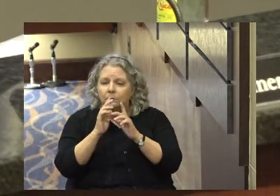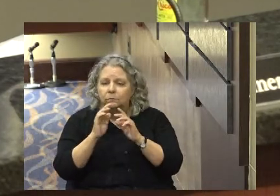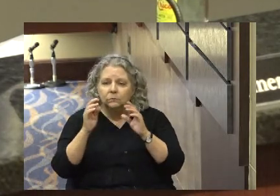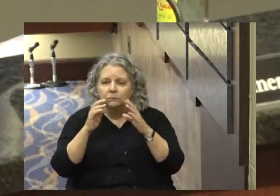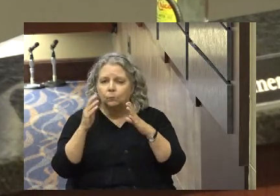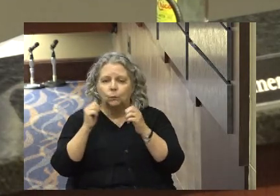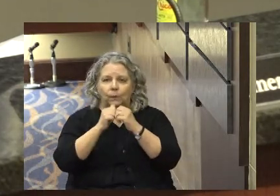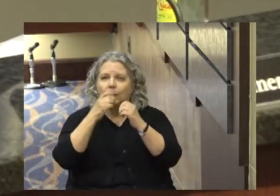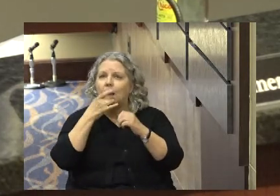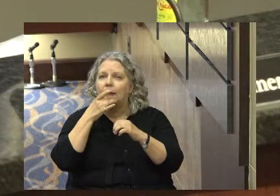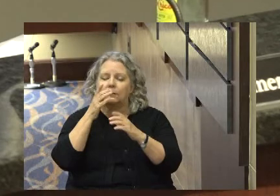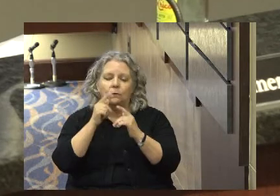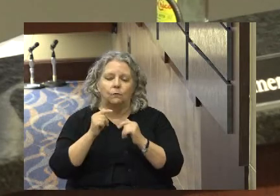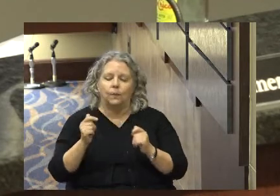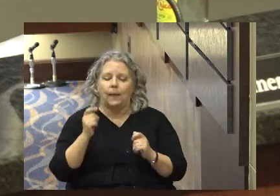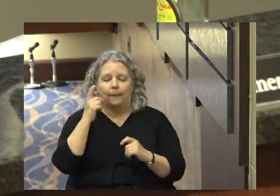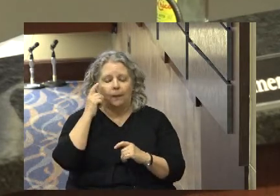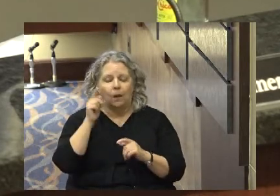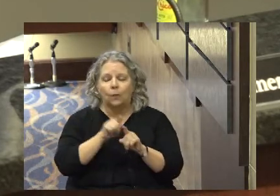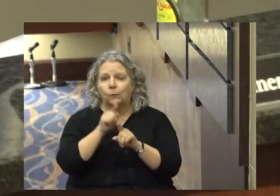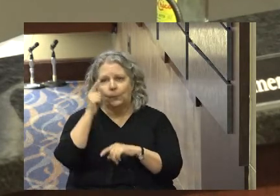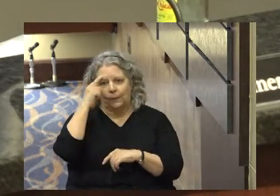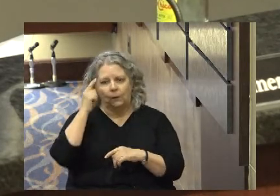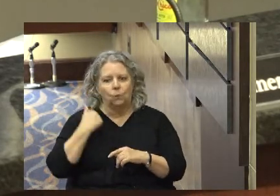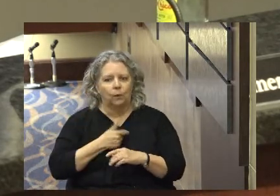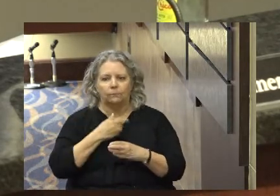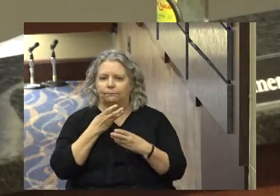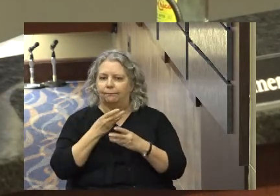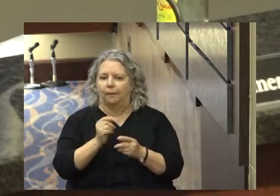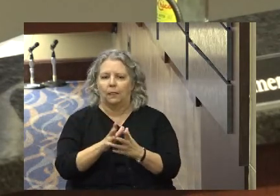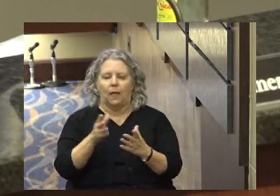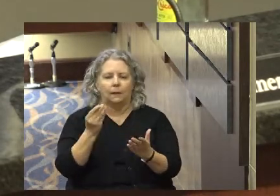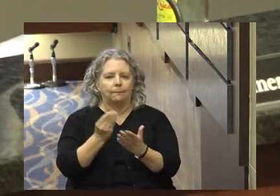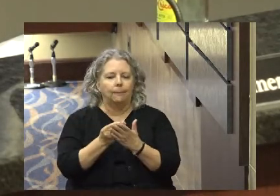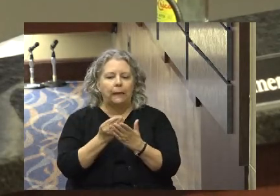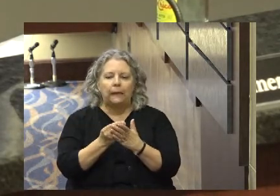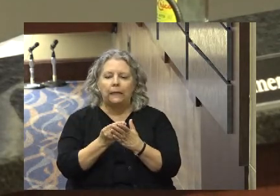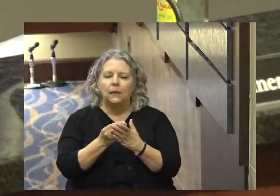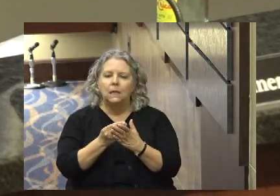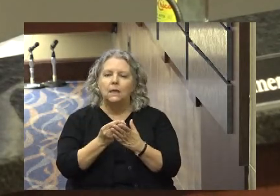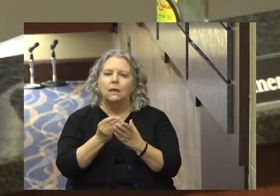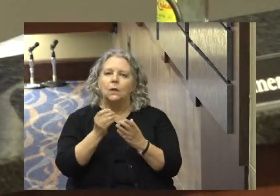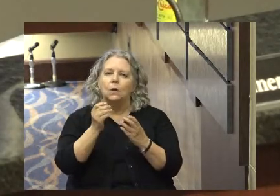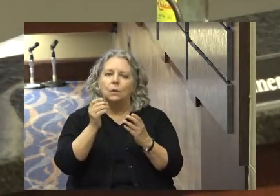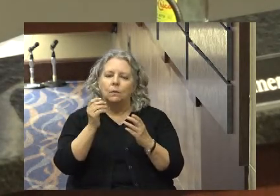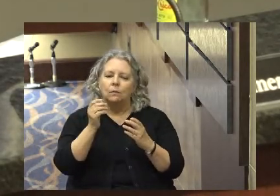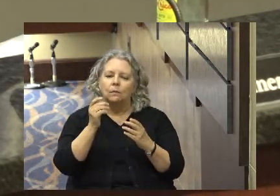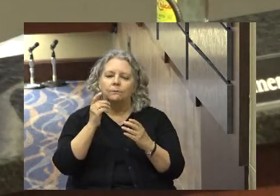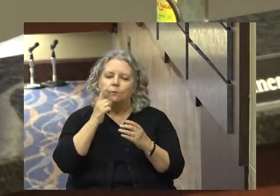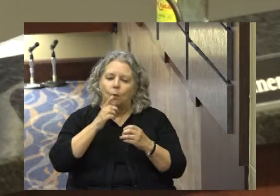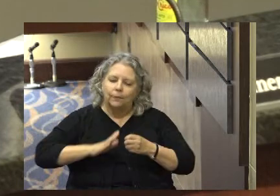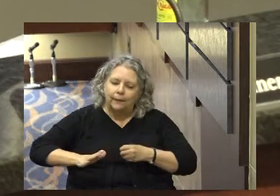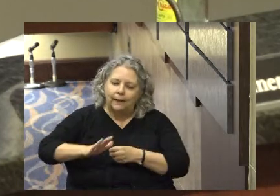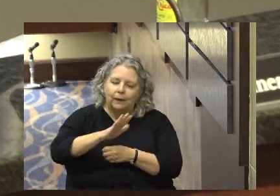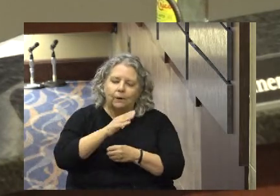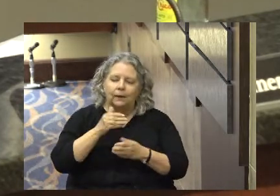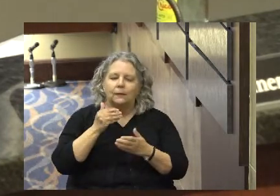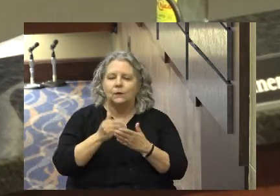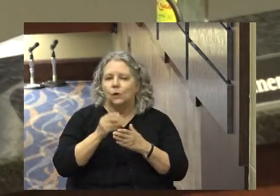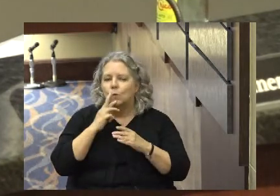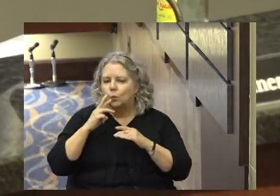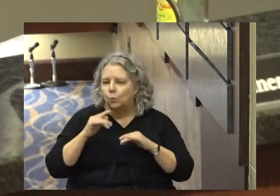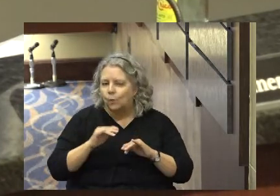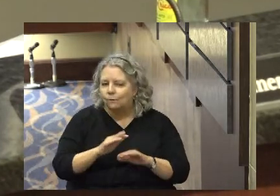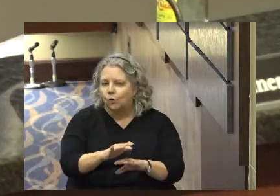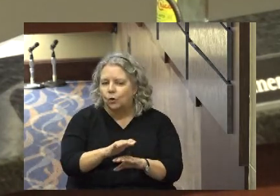money in this. I think we're putting so much money into the riverfront and connecting South Waco into downtown. And so if we need